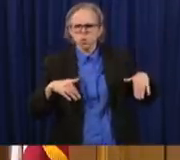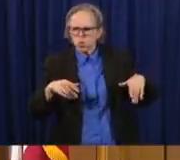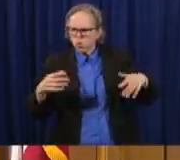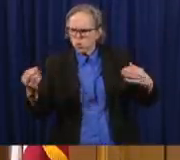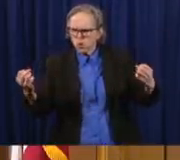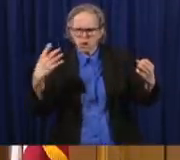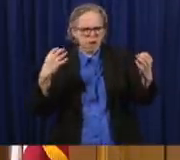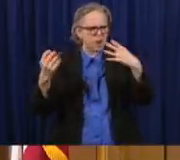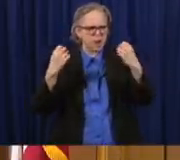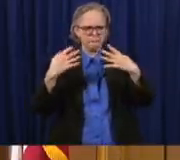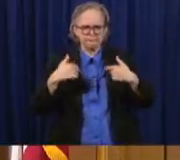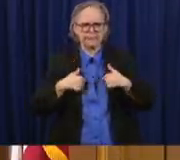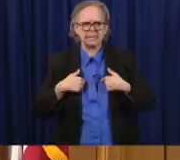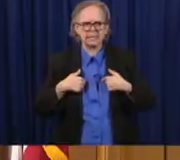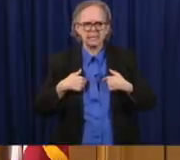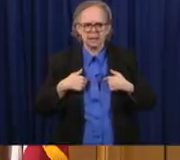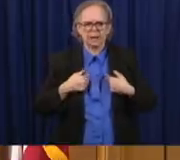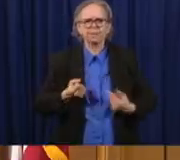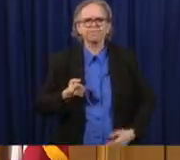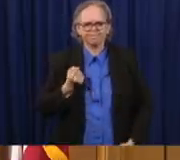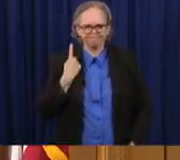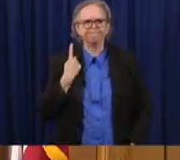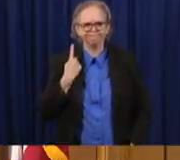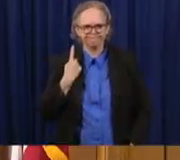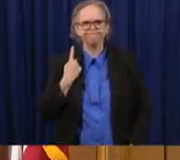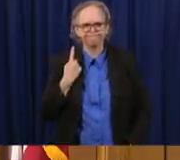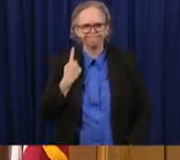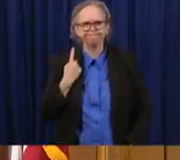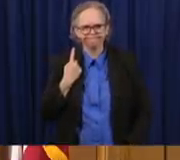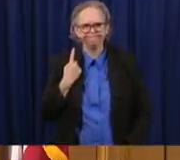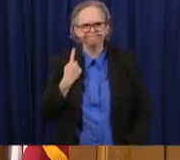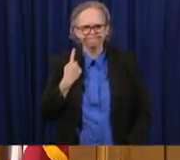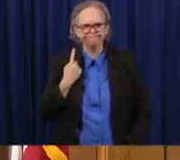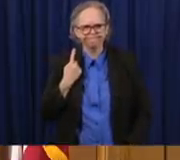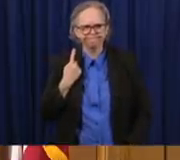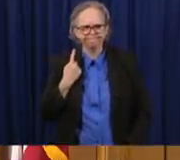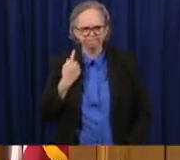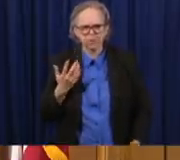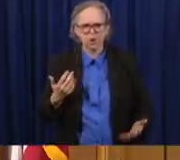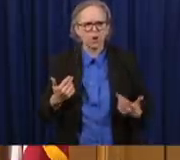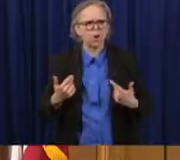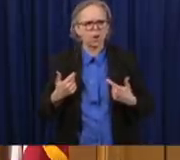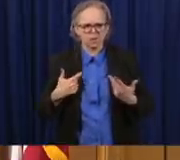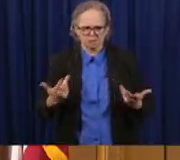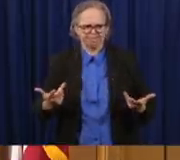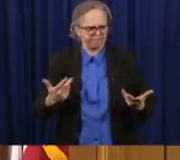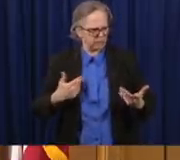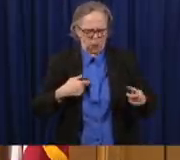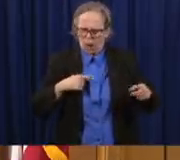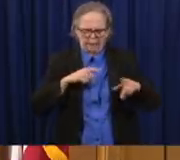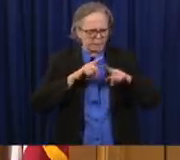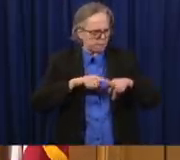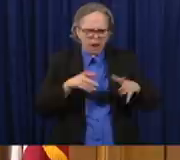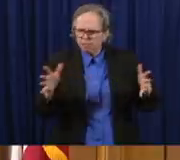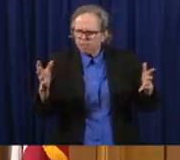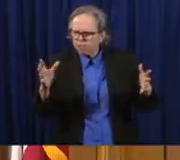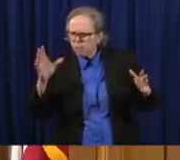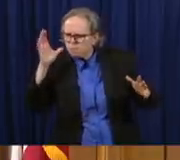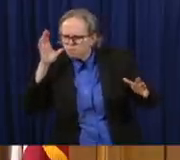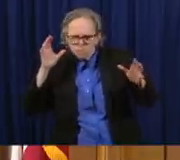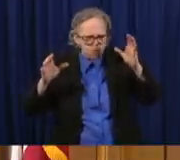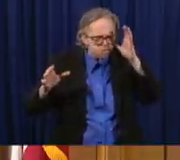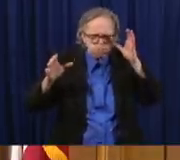pandemics. Just as we did that, we have put together this group of economic advisors. And these are